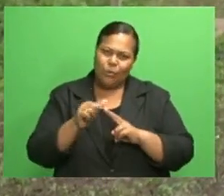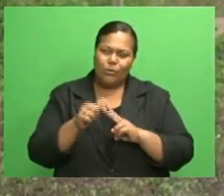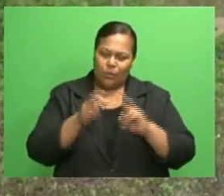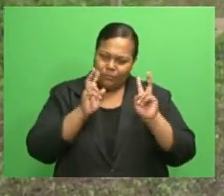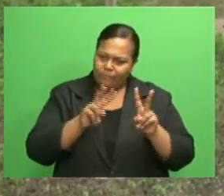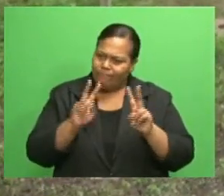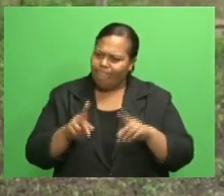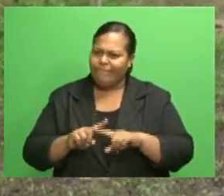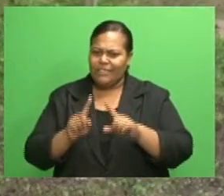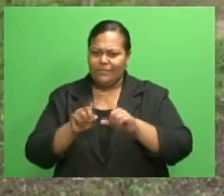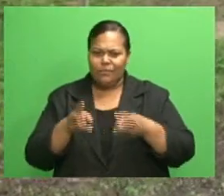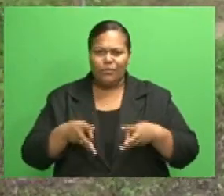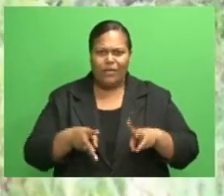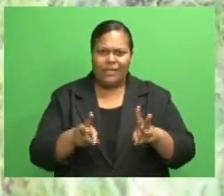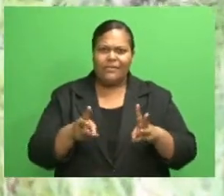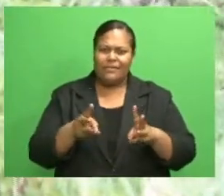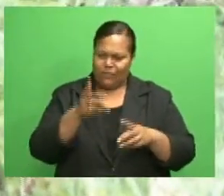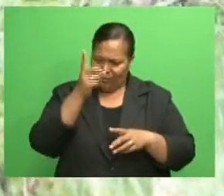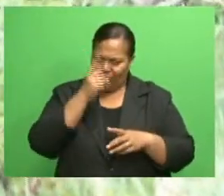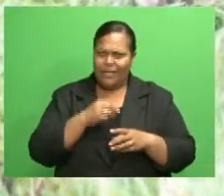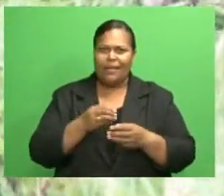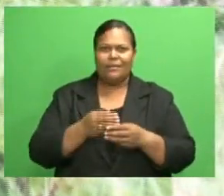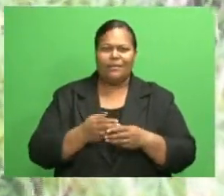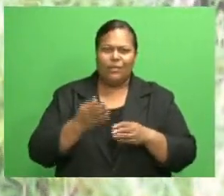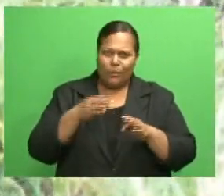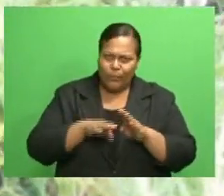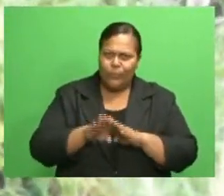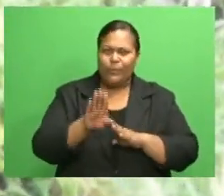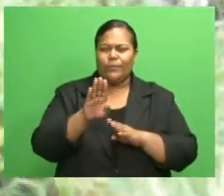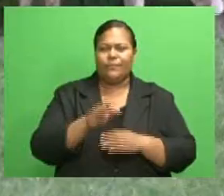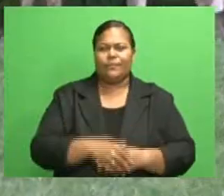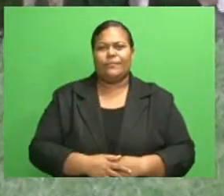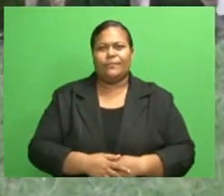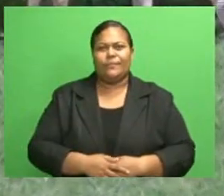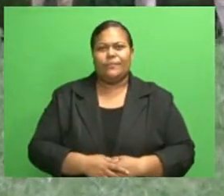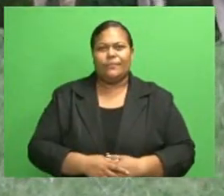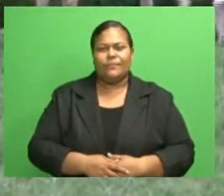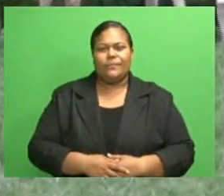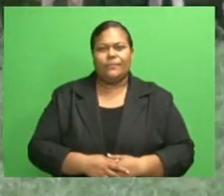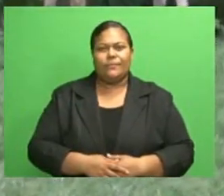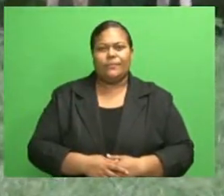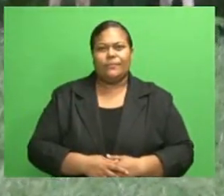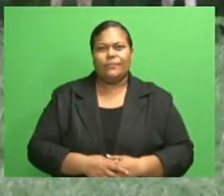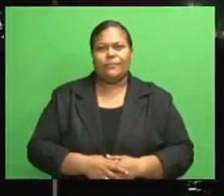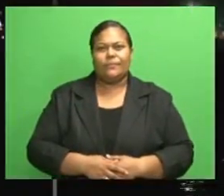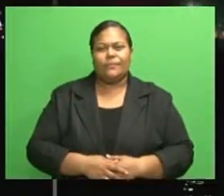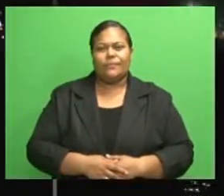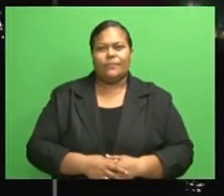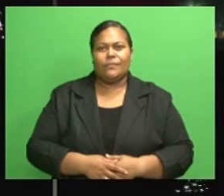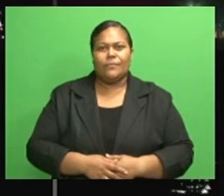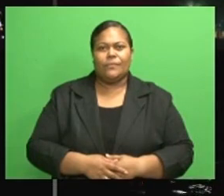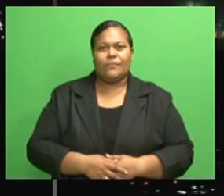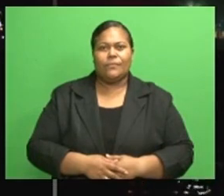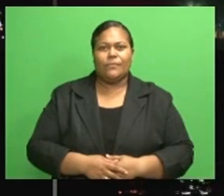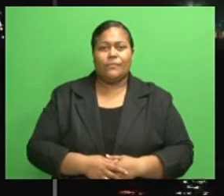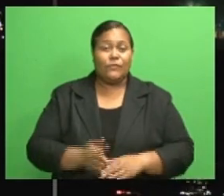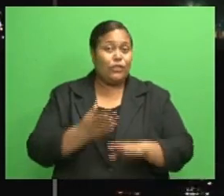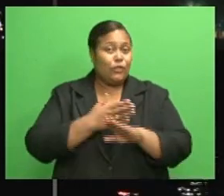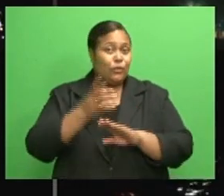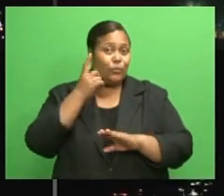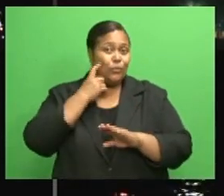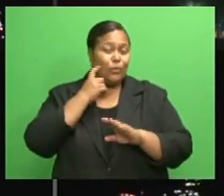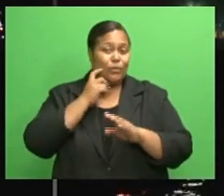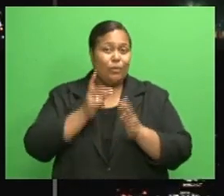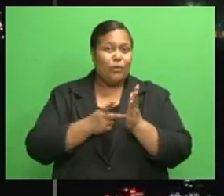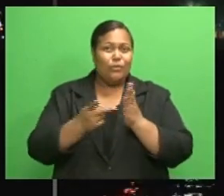channels in other divisions to reduce the travelling time. Kritika Kumar, FBC News. A new water project in